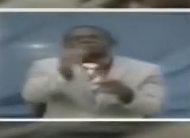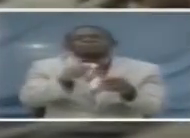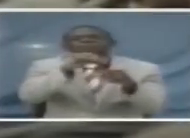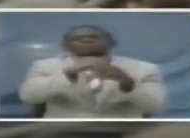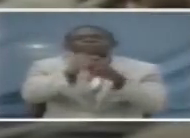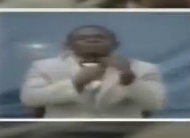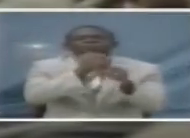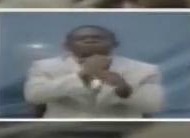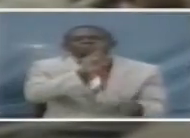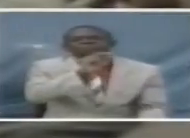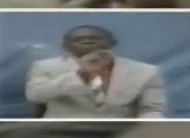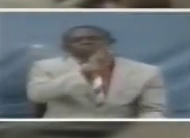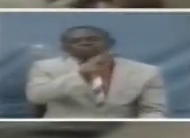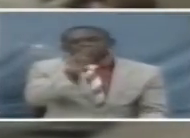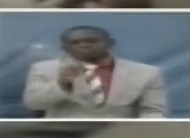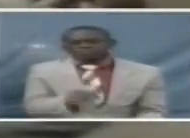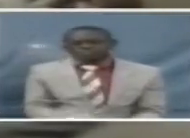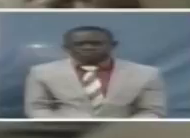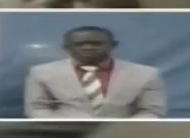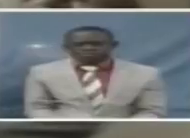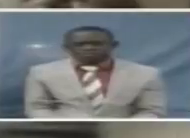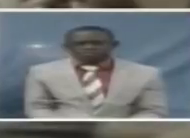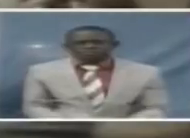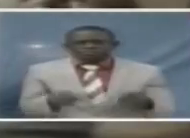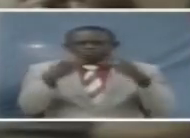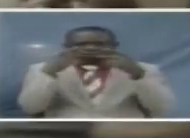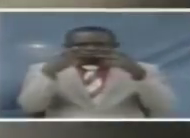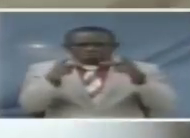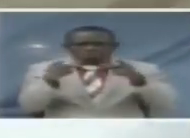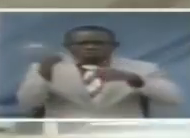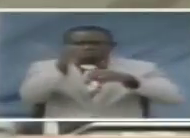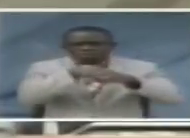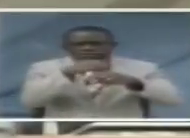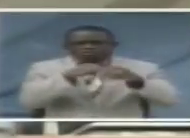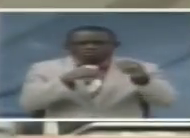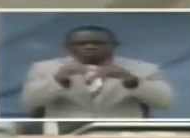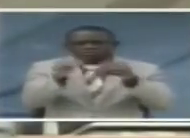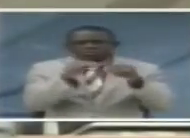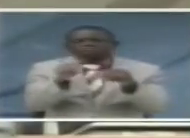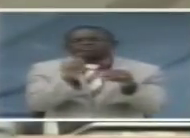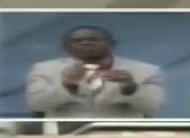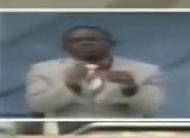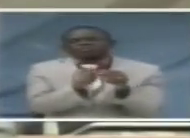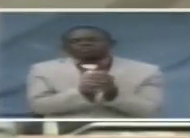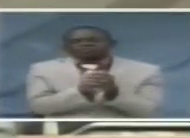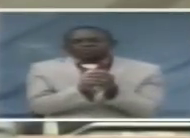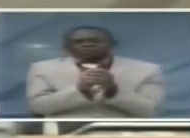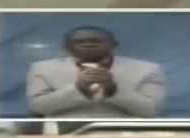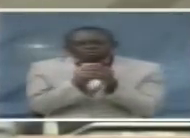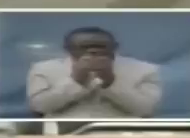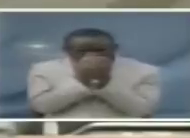to 80% by 2022. Mr. Speaker, public investment management